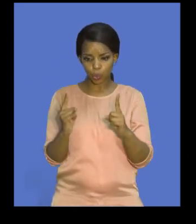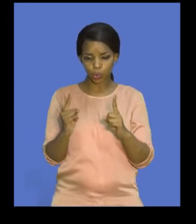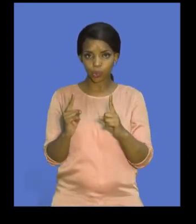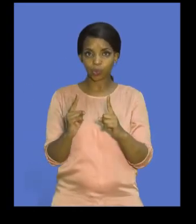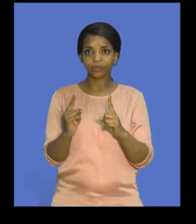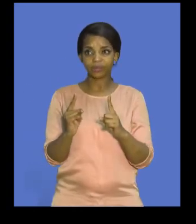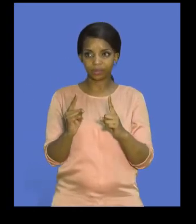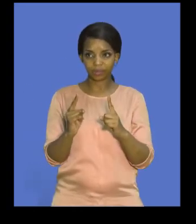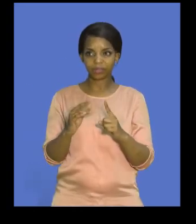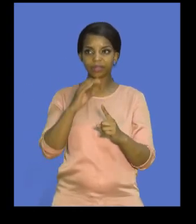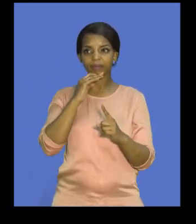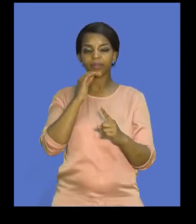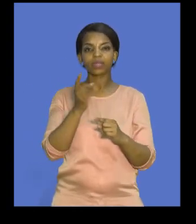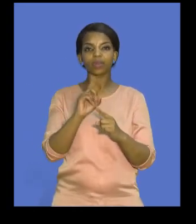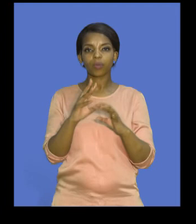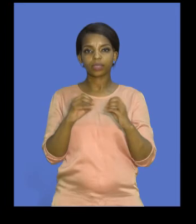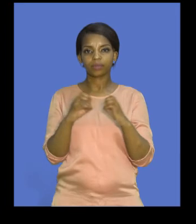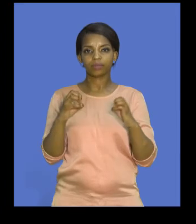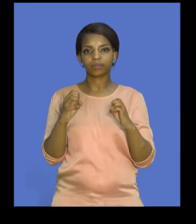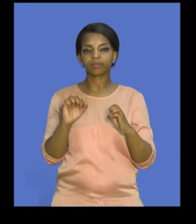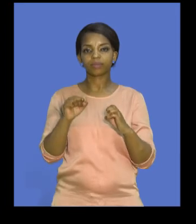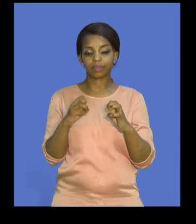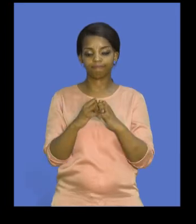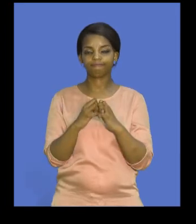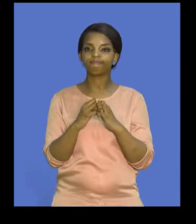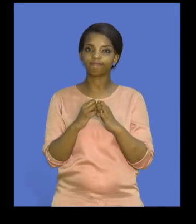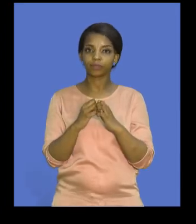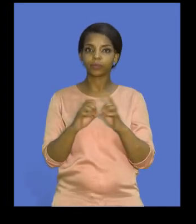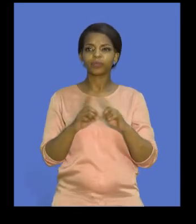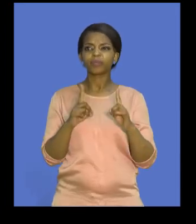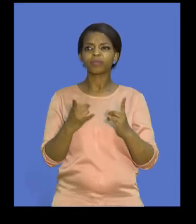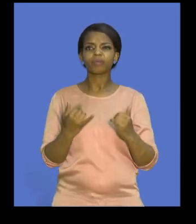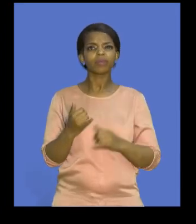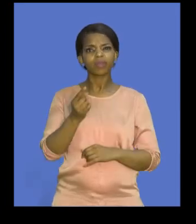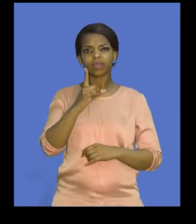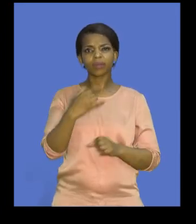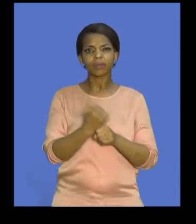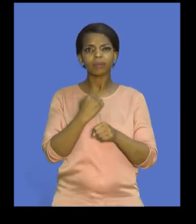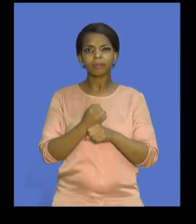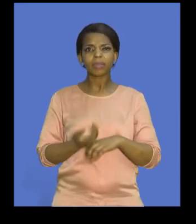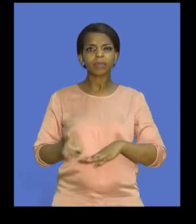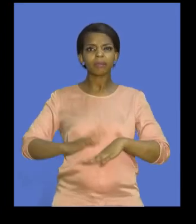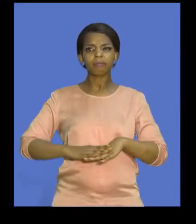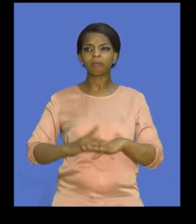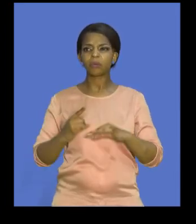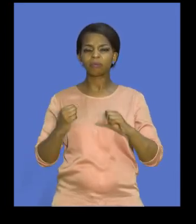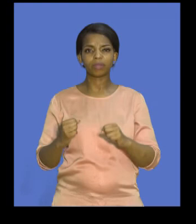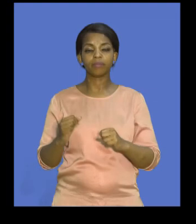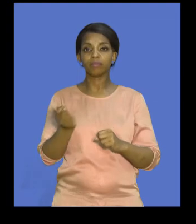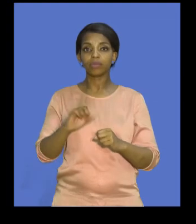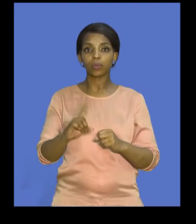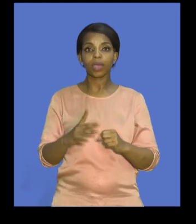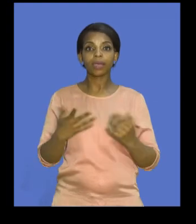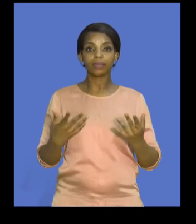force. What if we make the square of the distance between them greater? What exactly happens? You'd realize that if let's say this